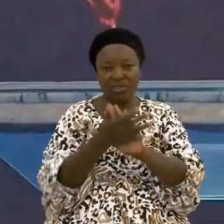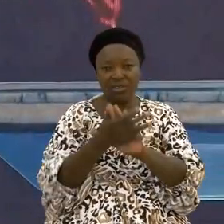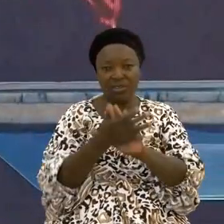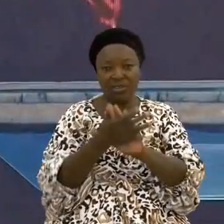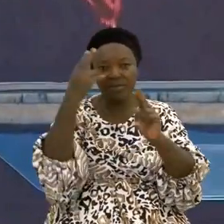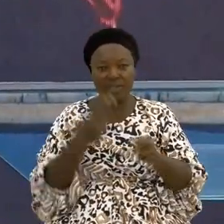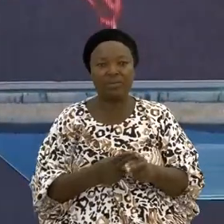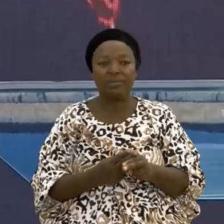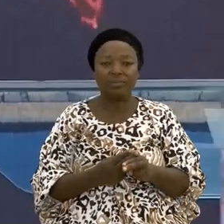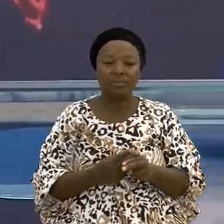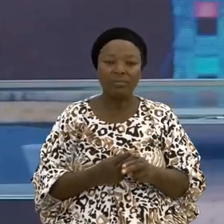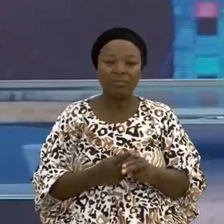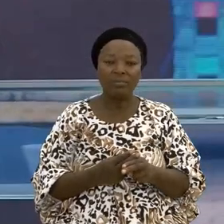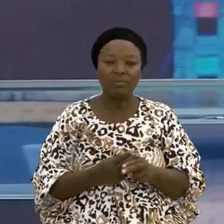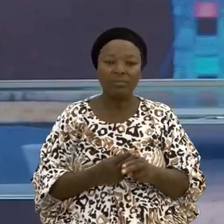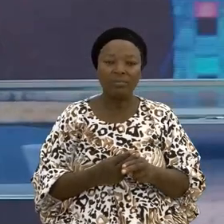1 John chapter 5. In